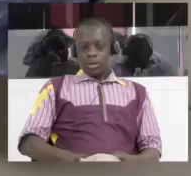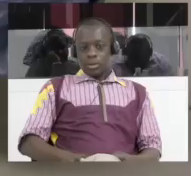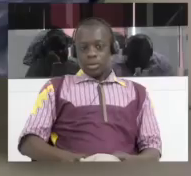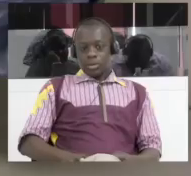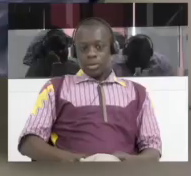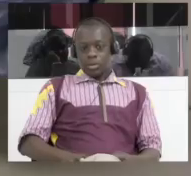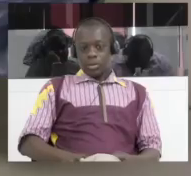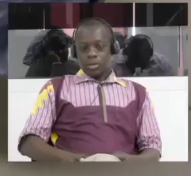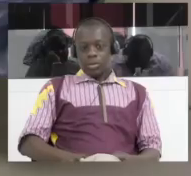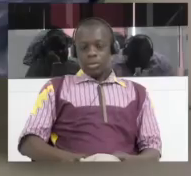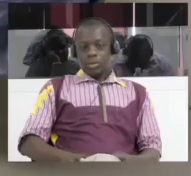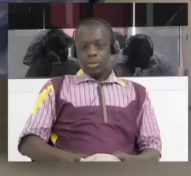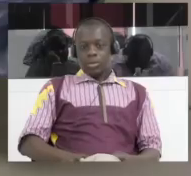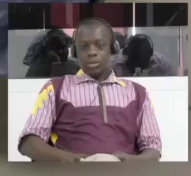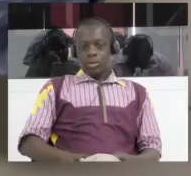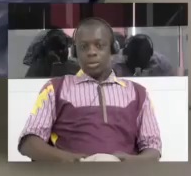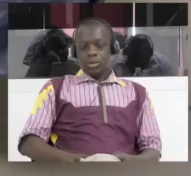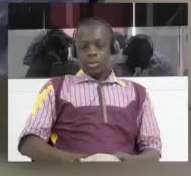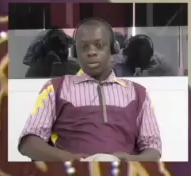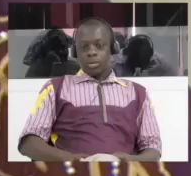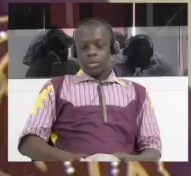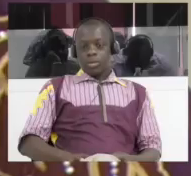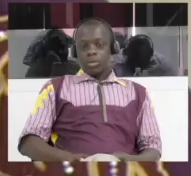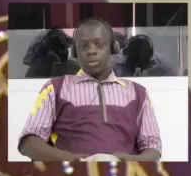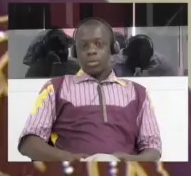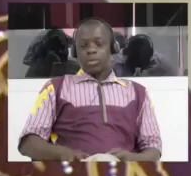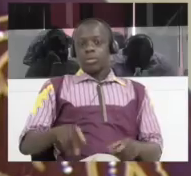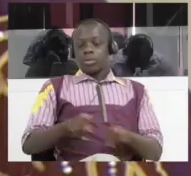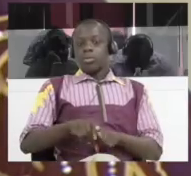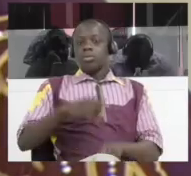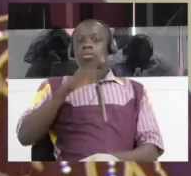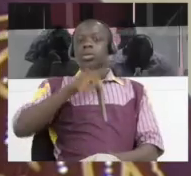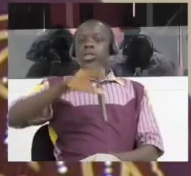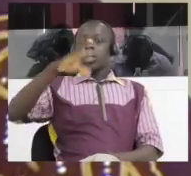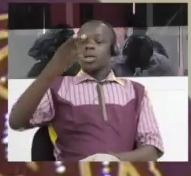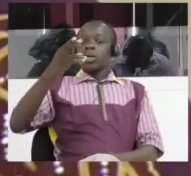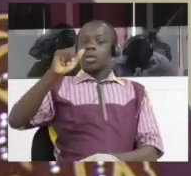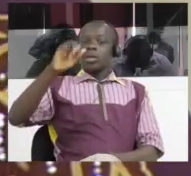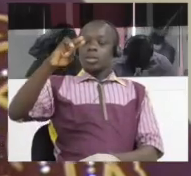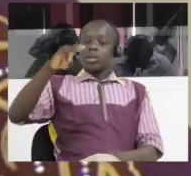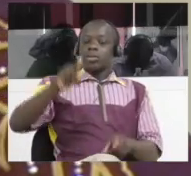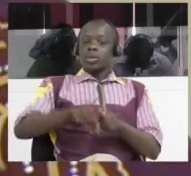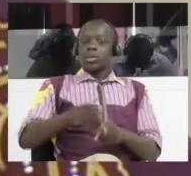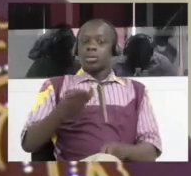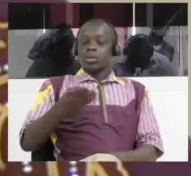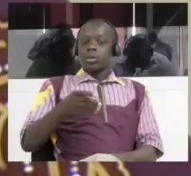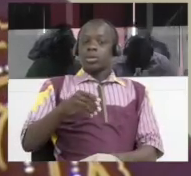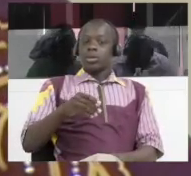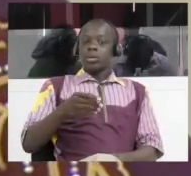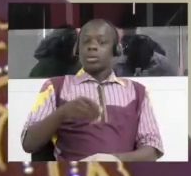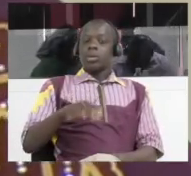Commissioner Bojang. Mr. Cha, when Edward asked Mr. Jata